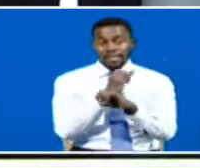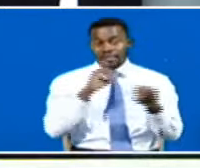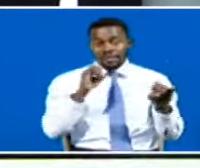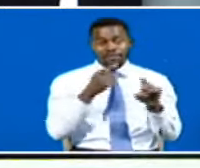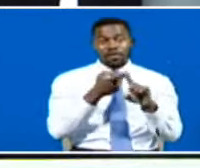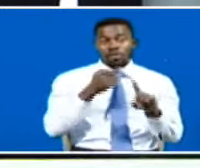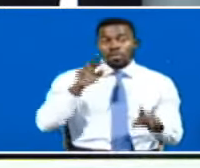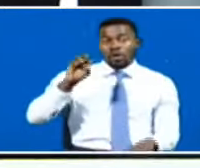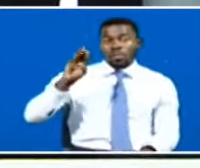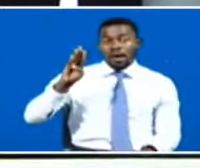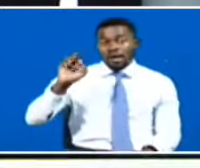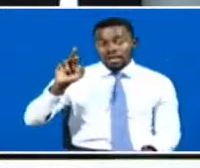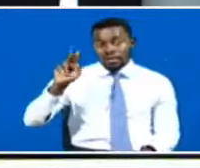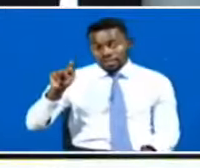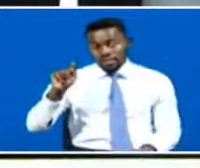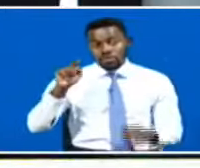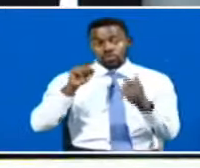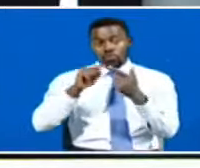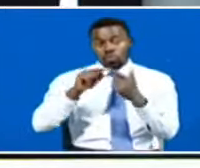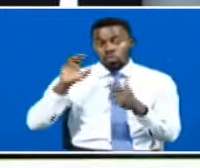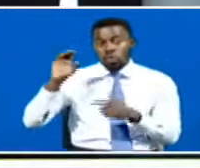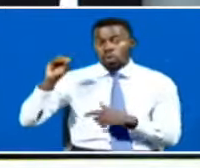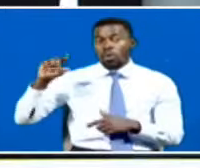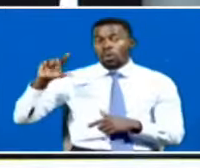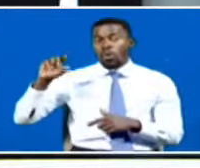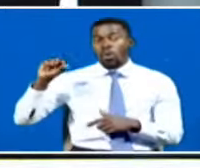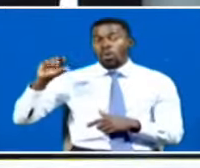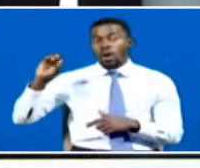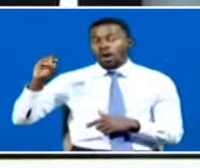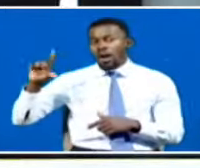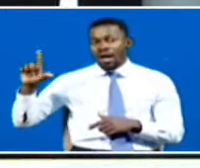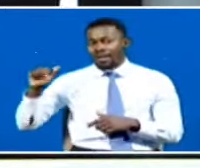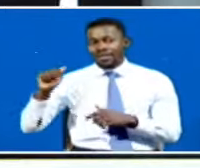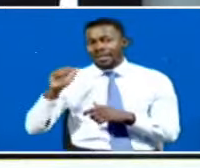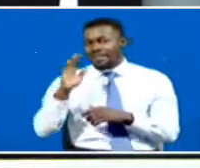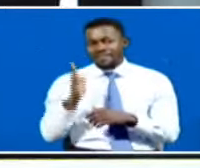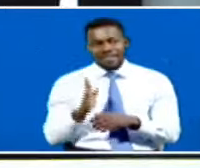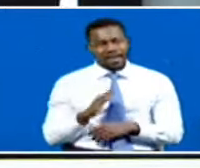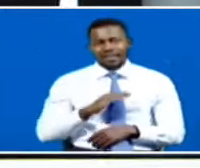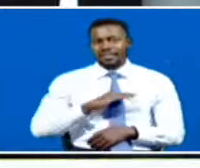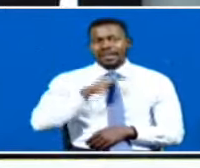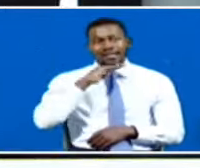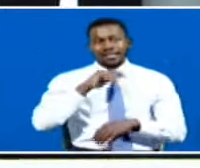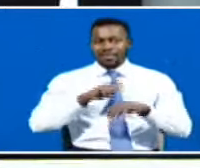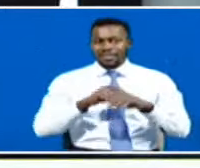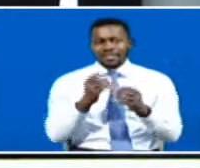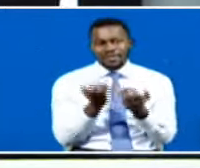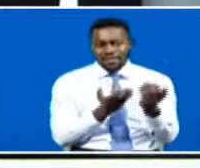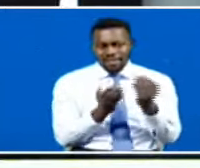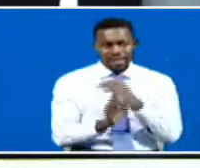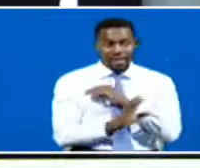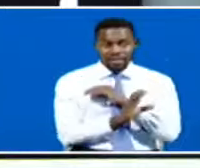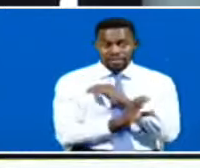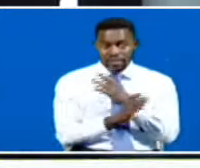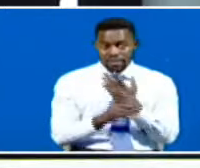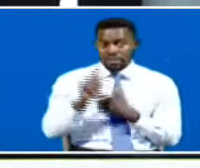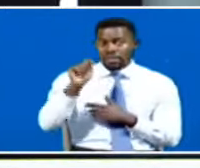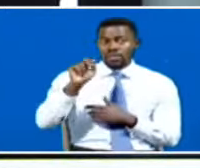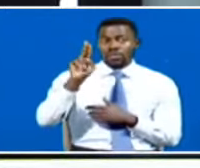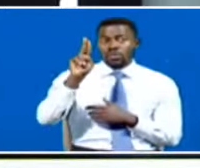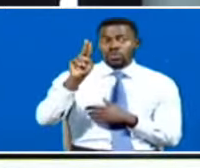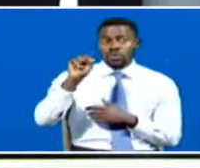Robert Penfold to General Francis Ogola, who passed away on Thursday. Retired General Daudi Tonje, who served